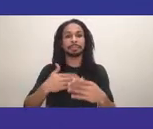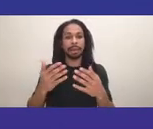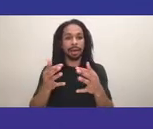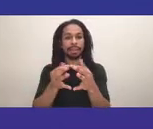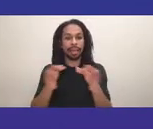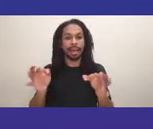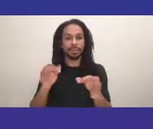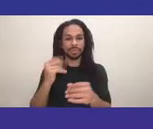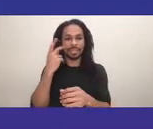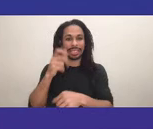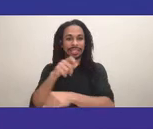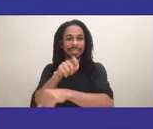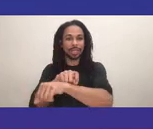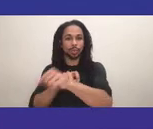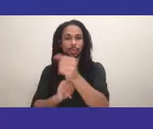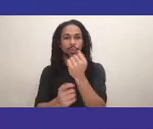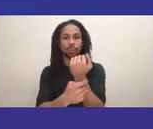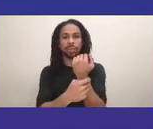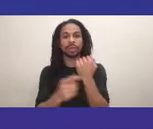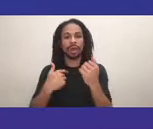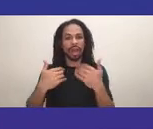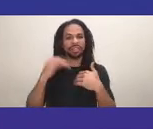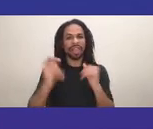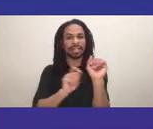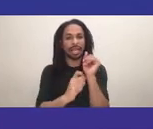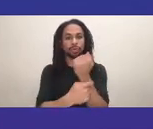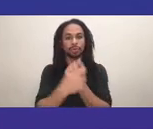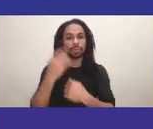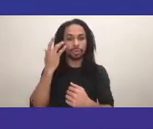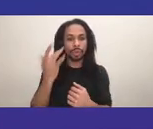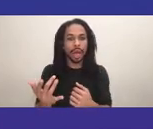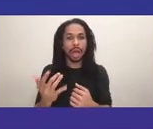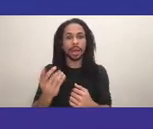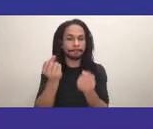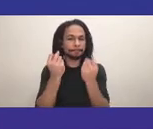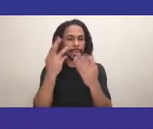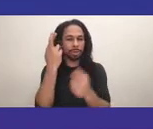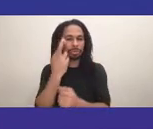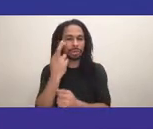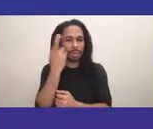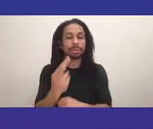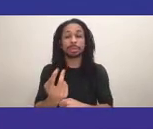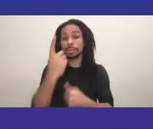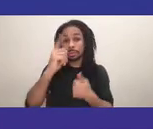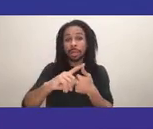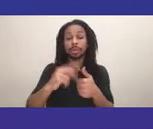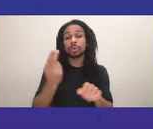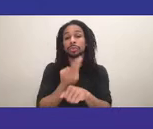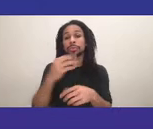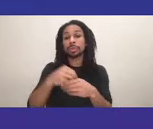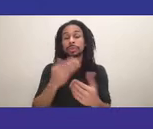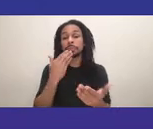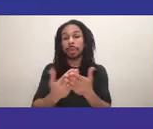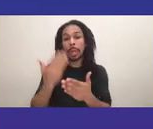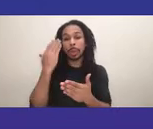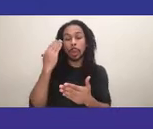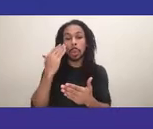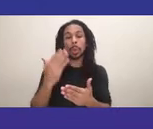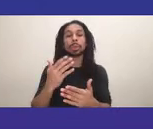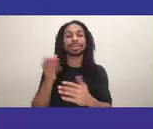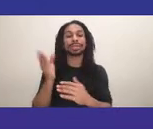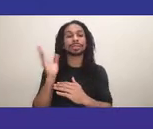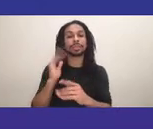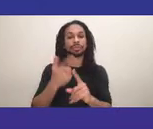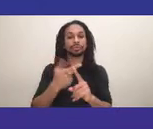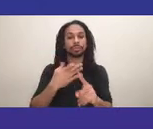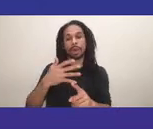reasons. And one is that it was used in a well-known speech of my great-grandfather seven generations